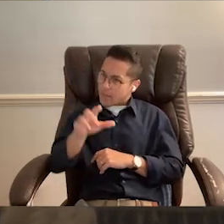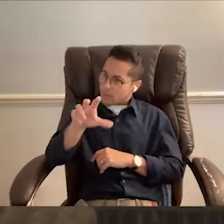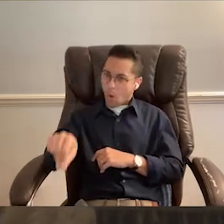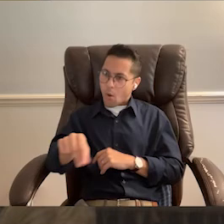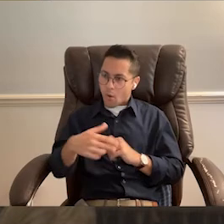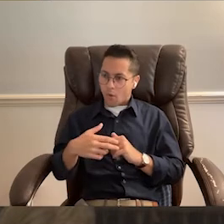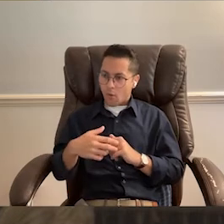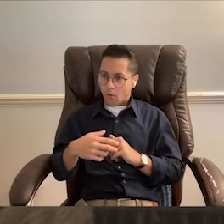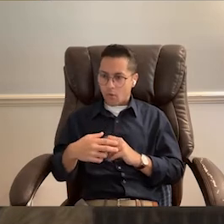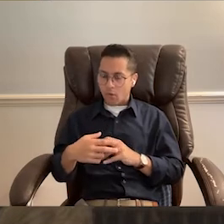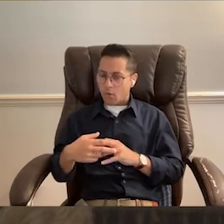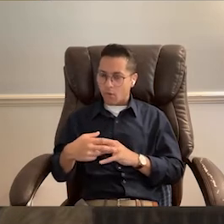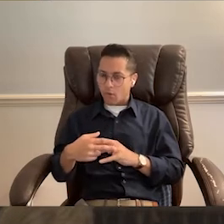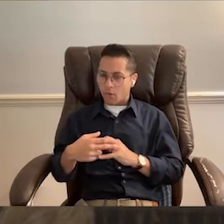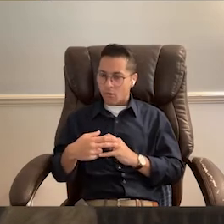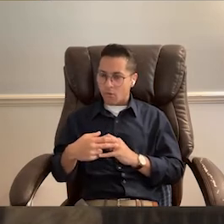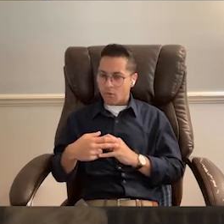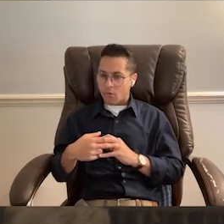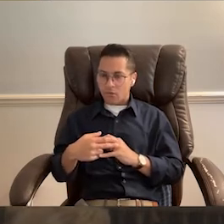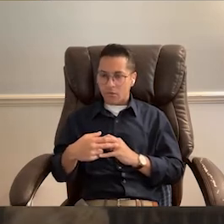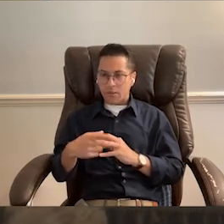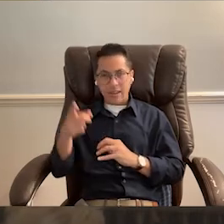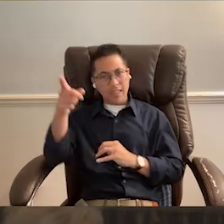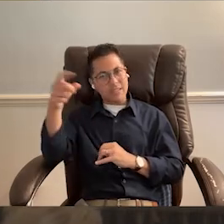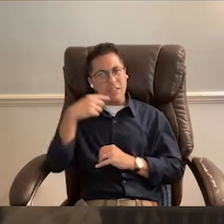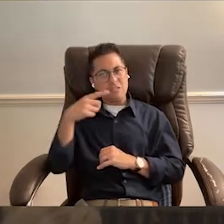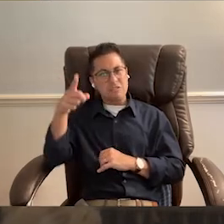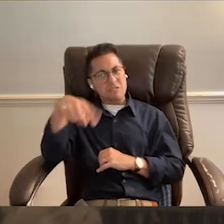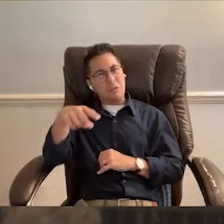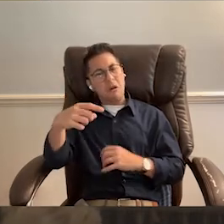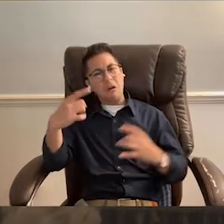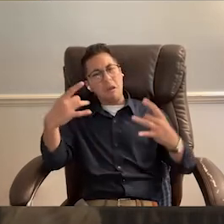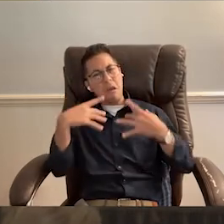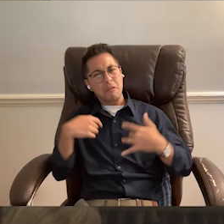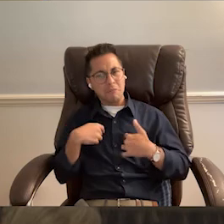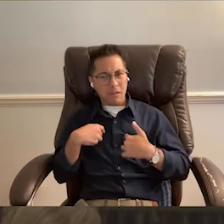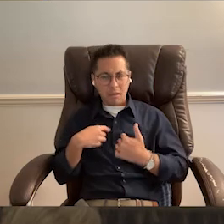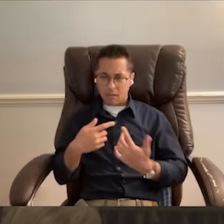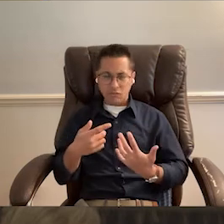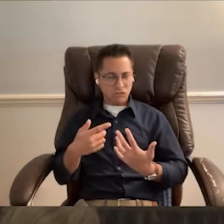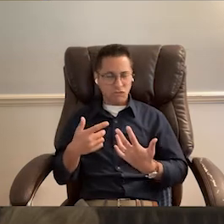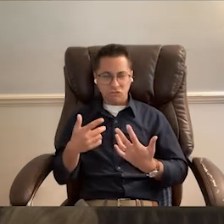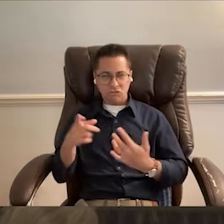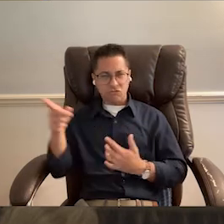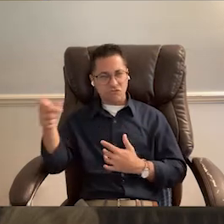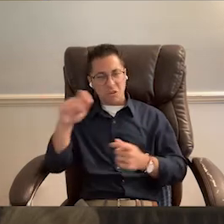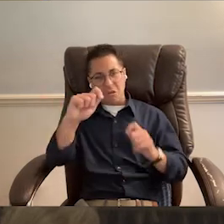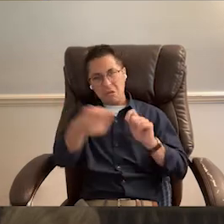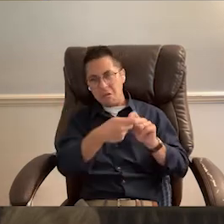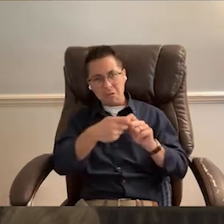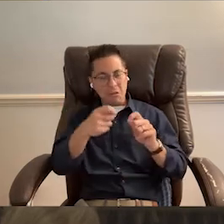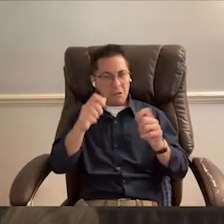gets, in trouble for any little thing, like just say no or anything, and then it's you guys